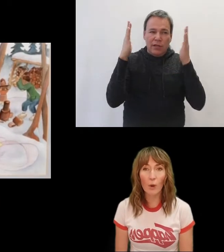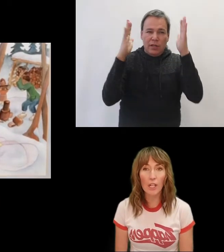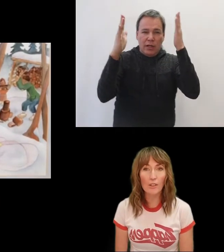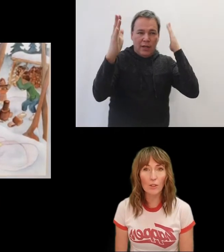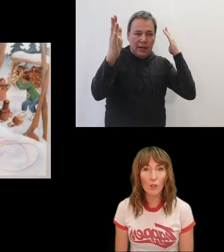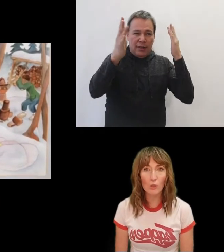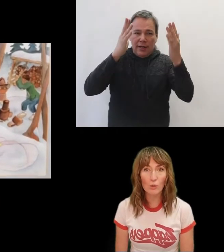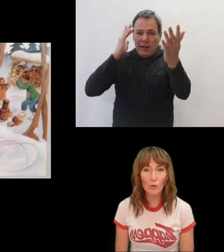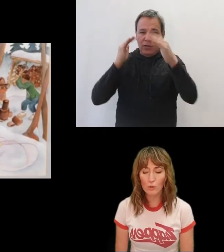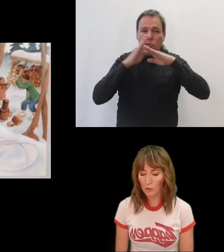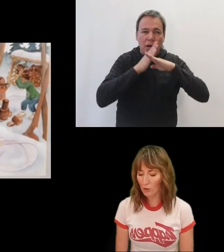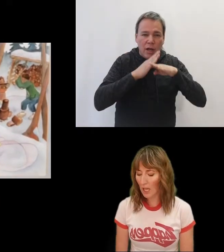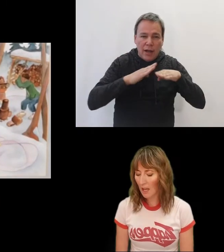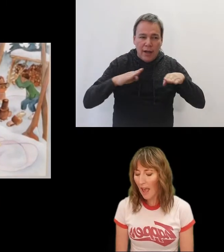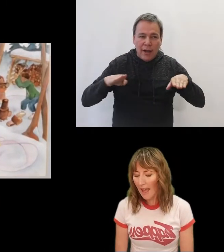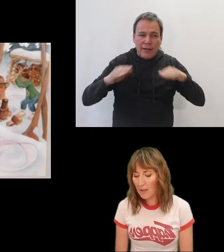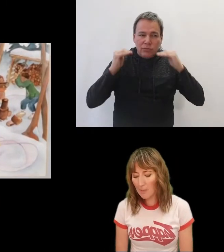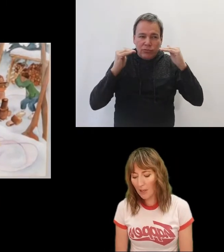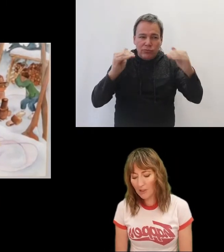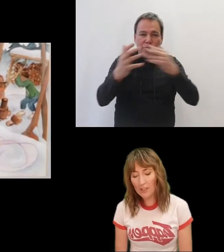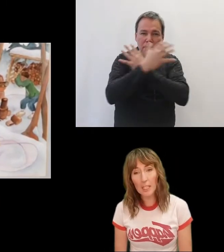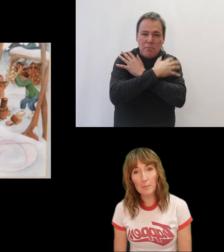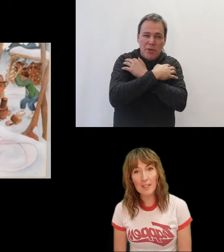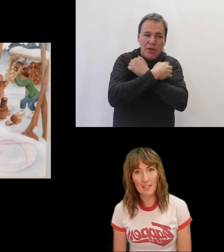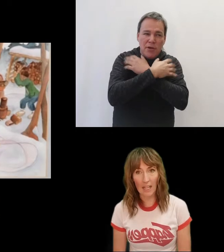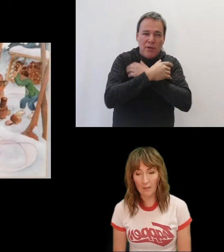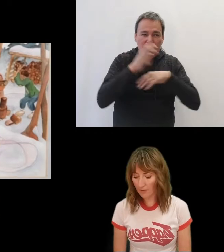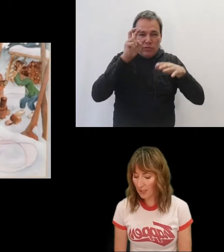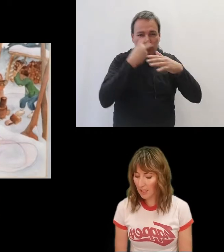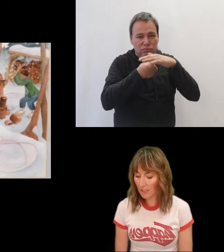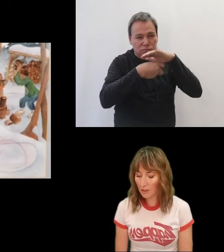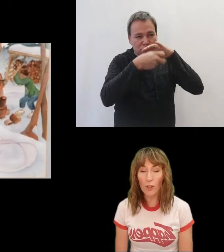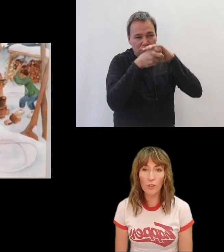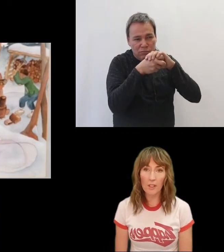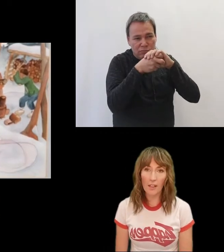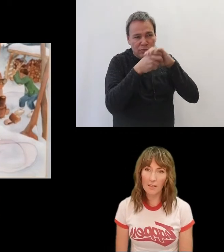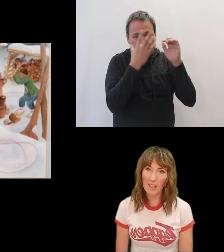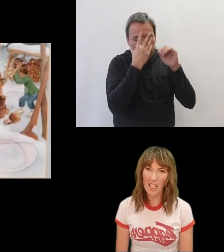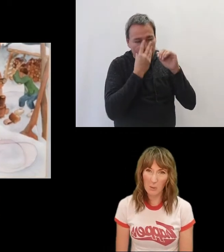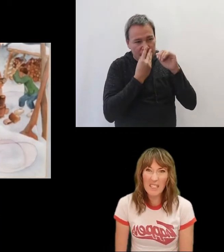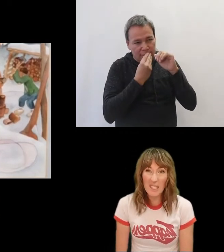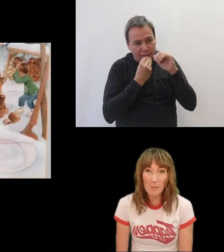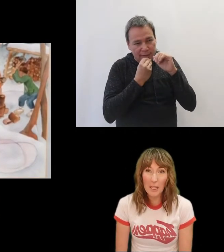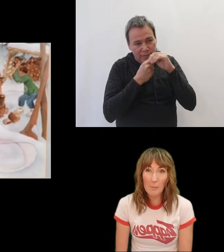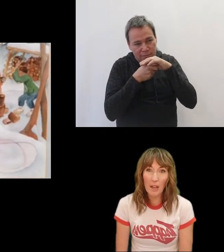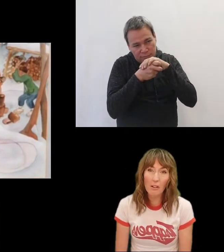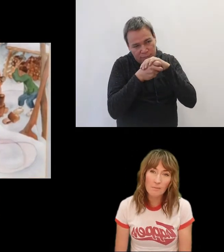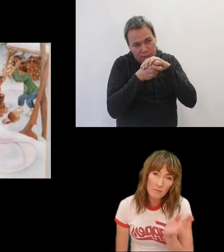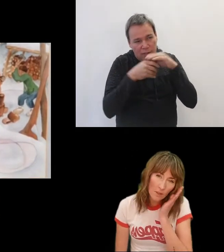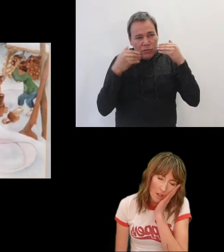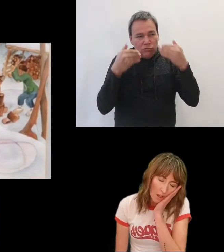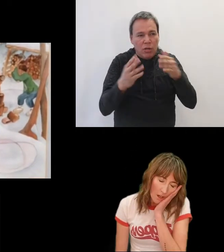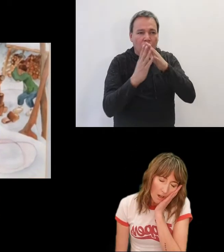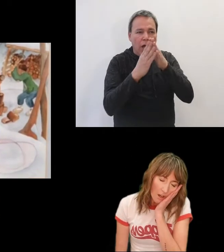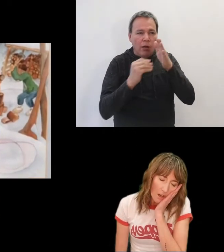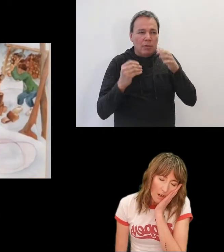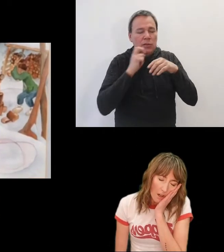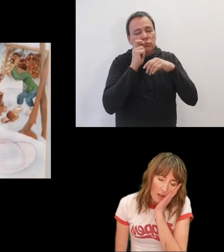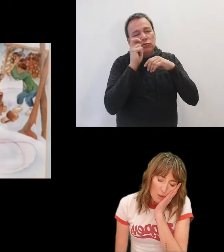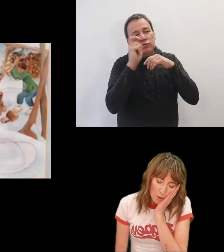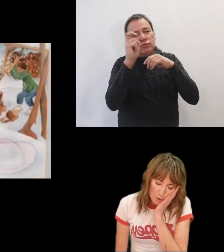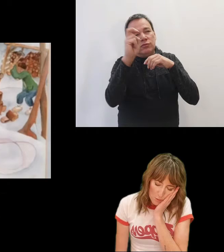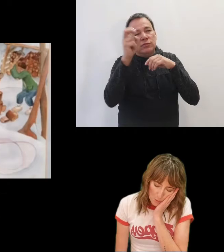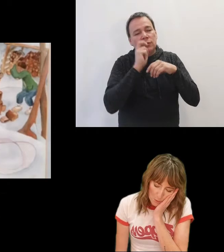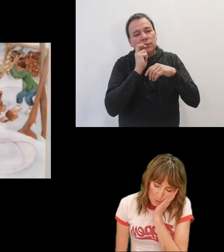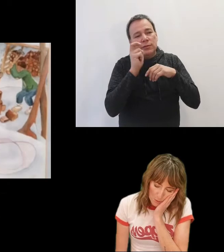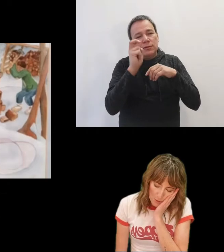silent forest, and the bear sleeps safely in her den. Can we sleep like a bear?